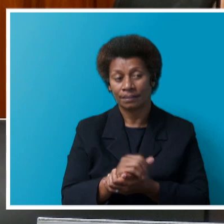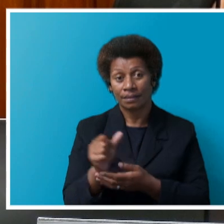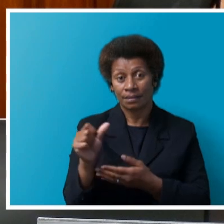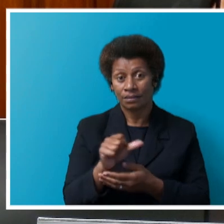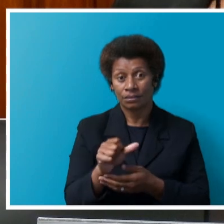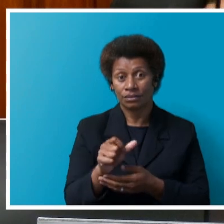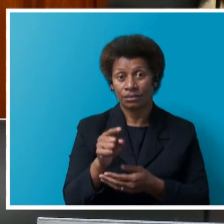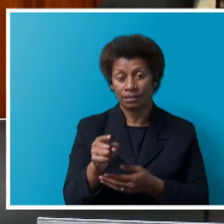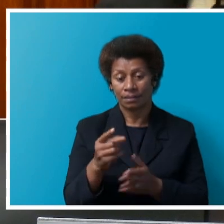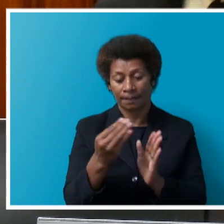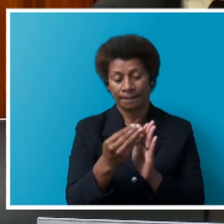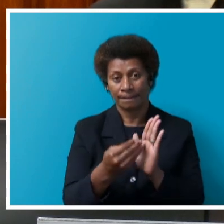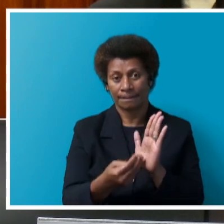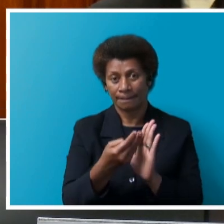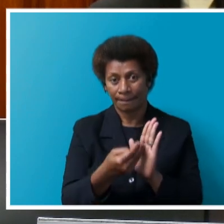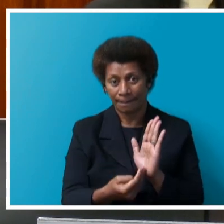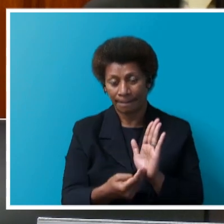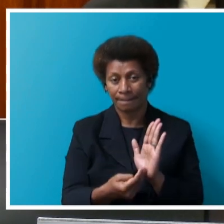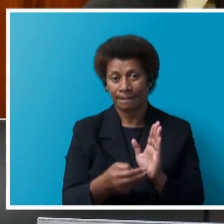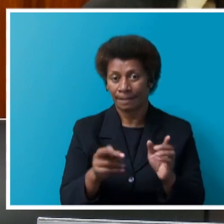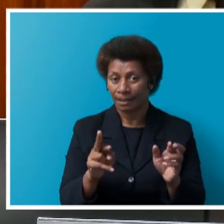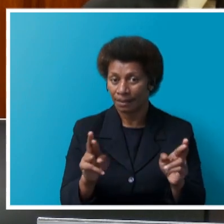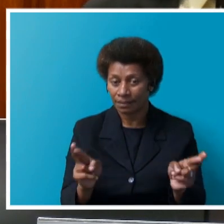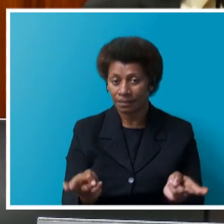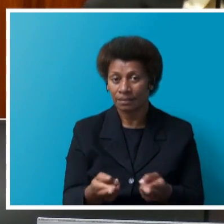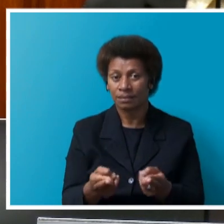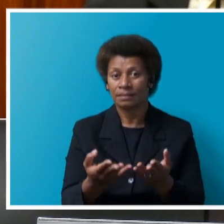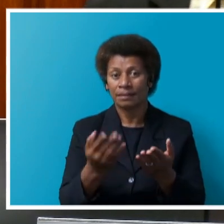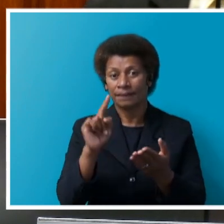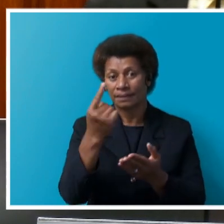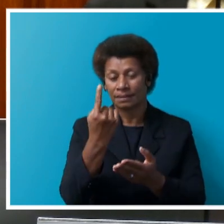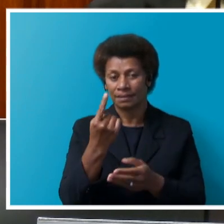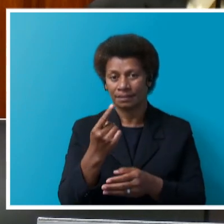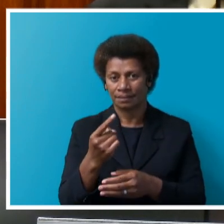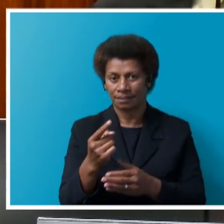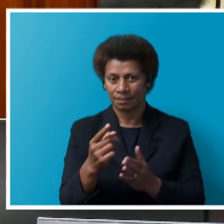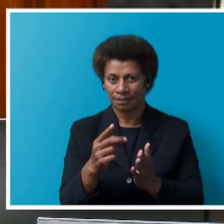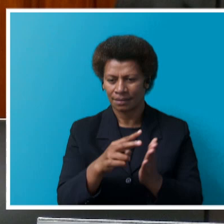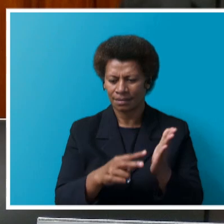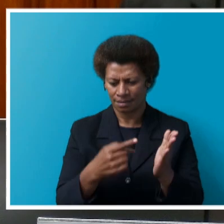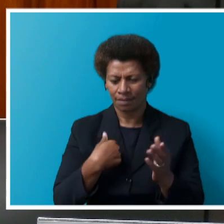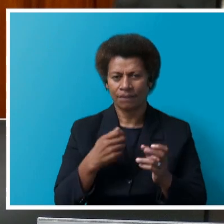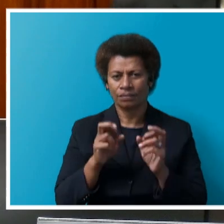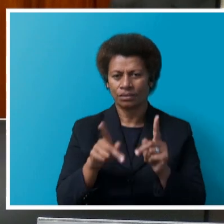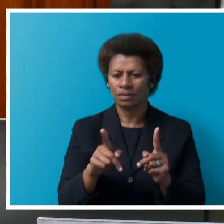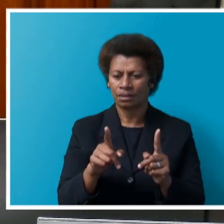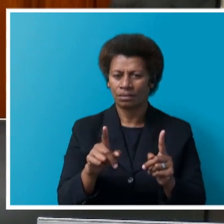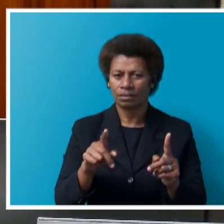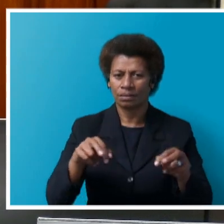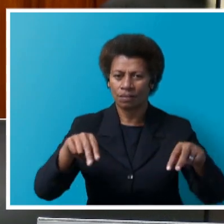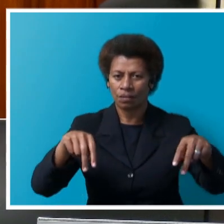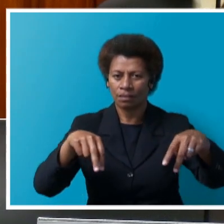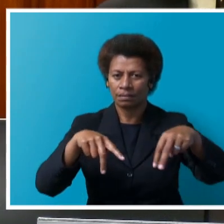Constitution Amendment Bill be introduced for the first reading, we have the opportunity to walk across the floor. Before proceeding to second